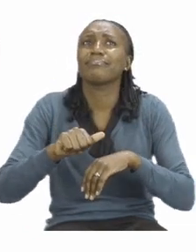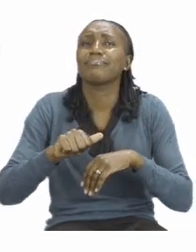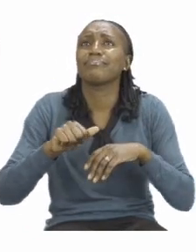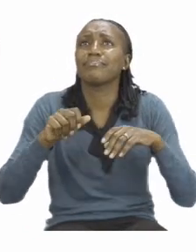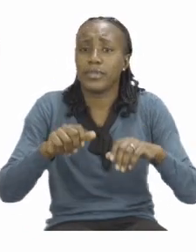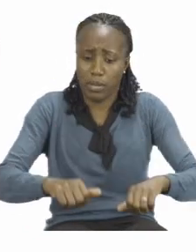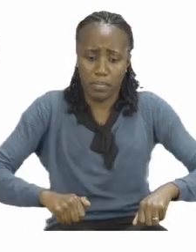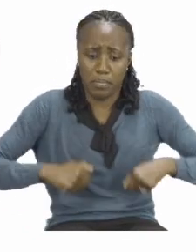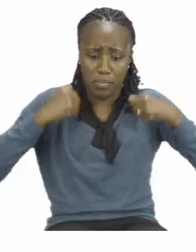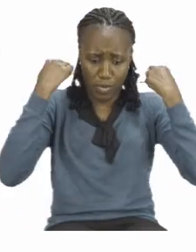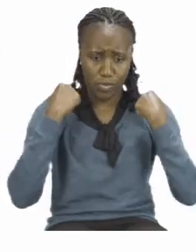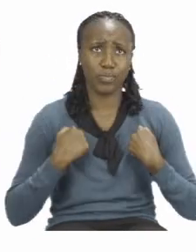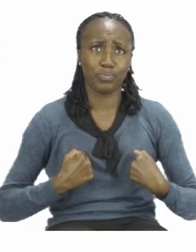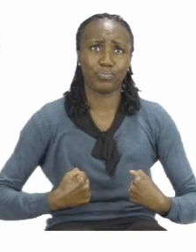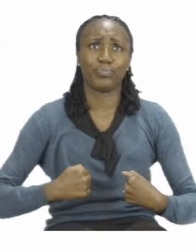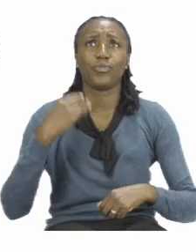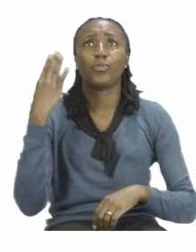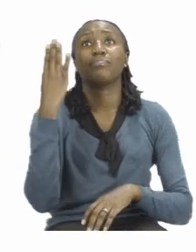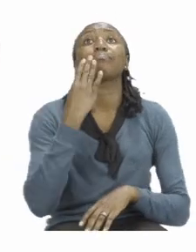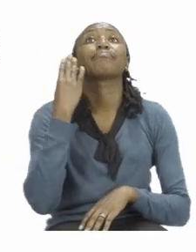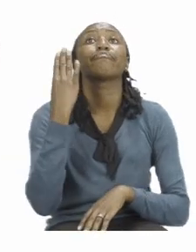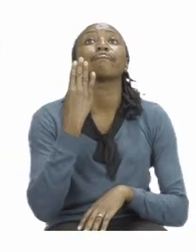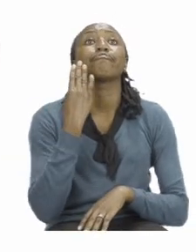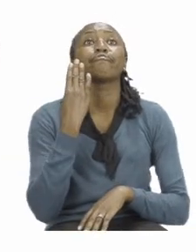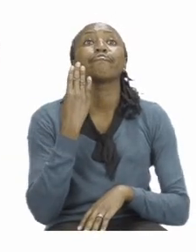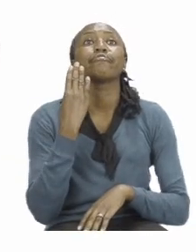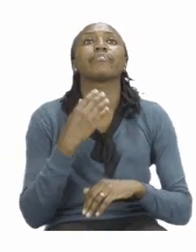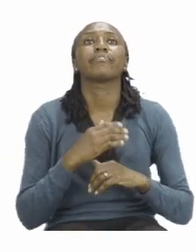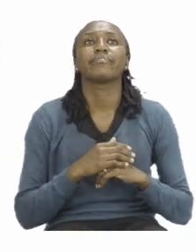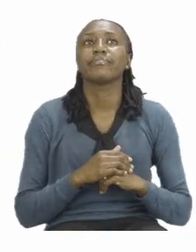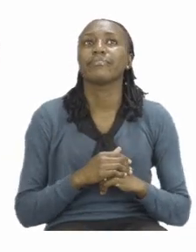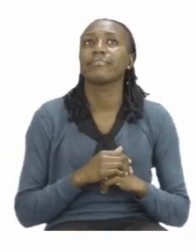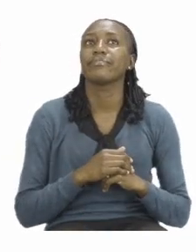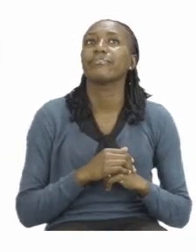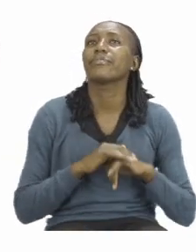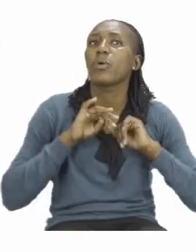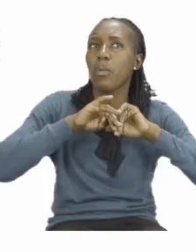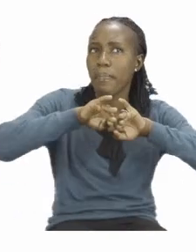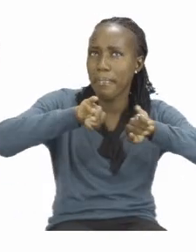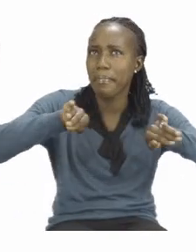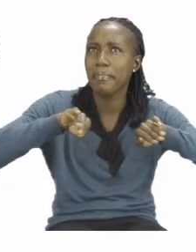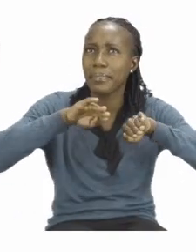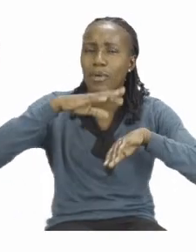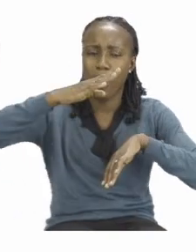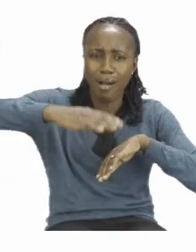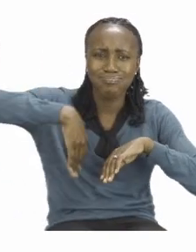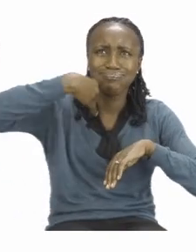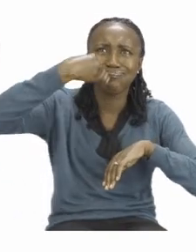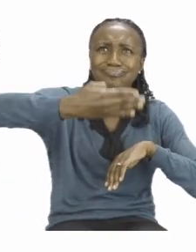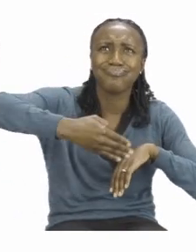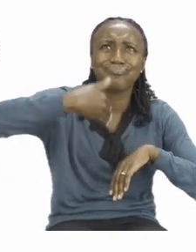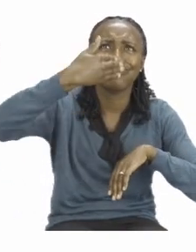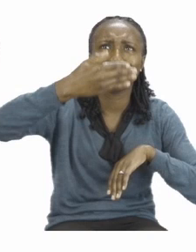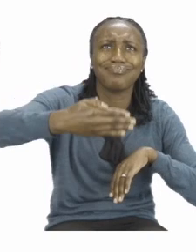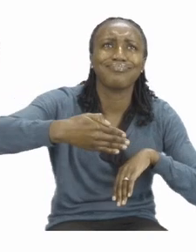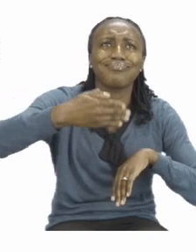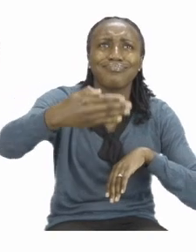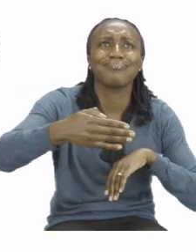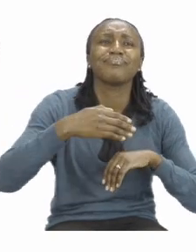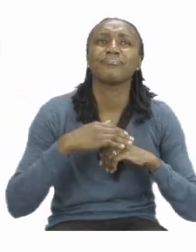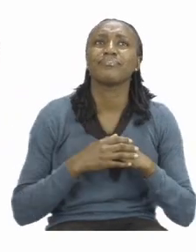his blue swimsuit. He swims in the waves.